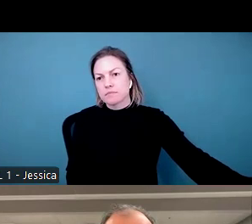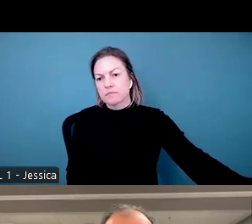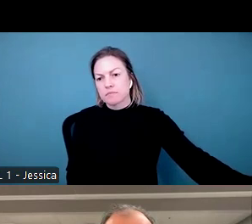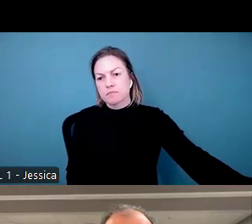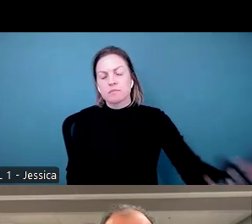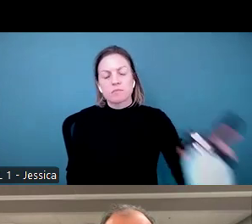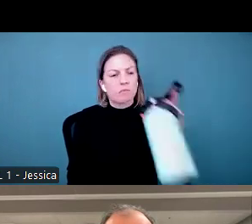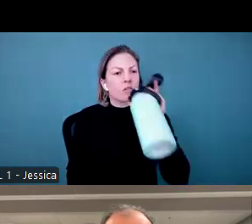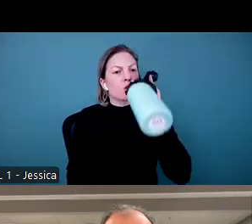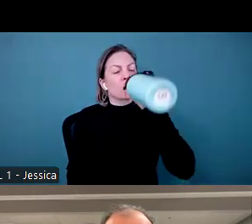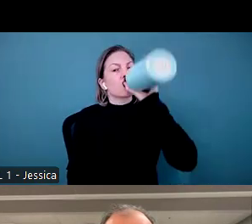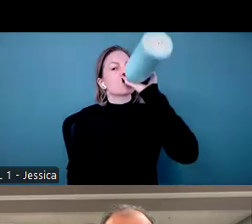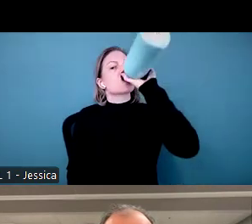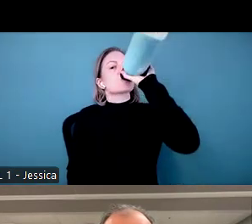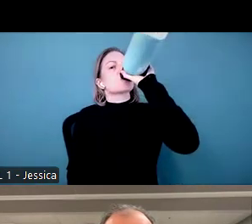Thank you, Carlos.